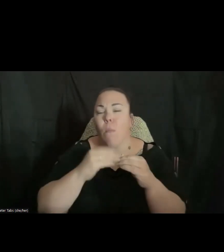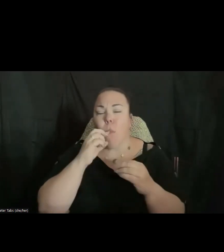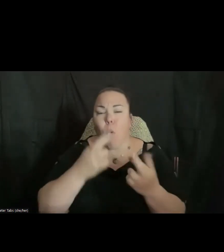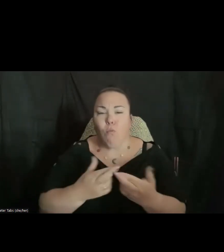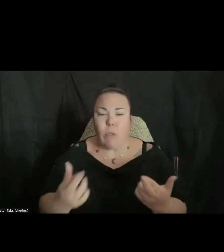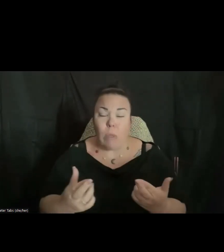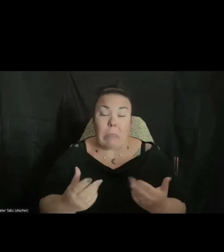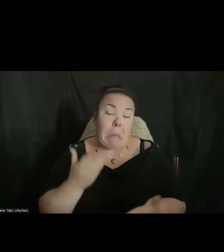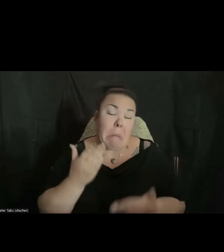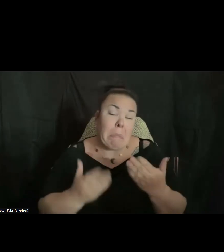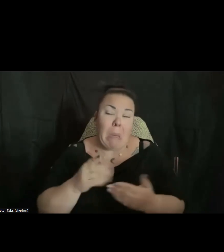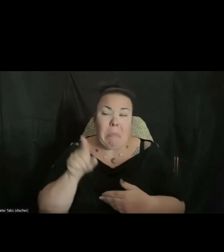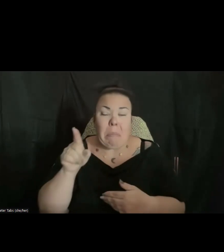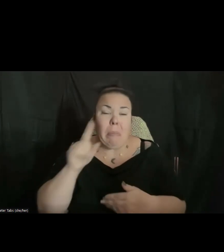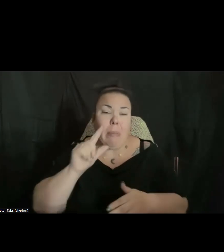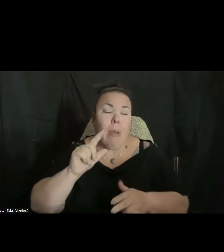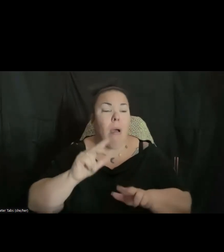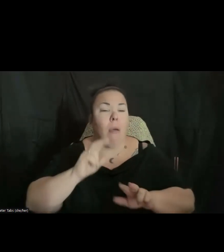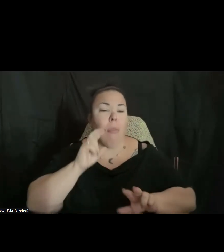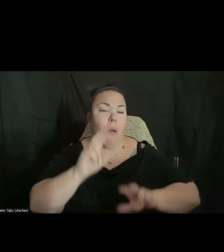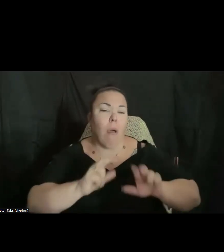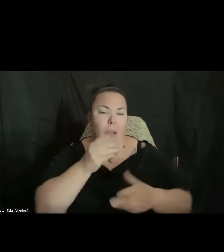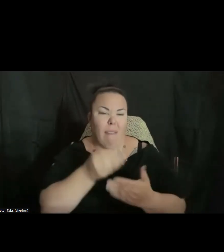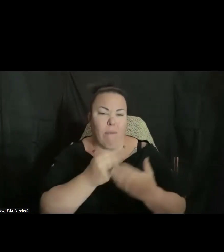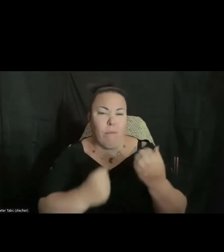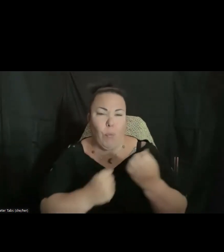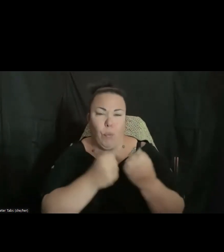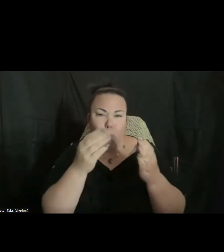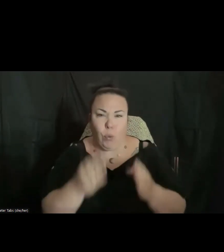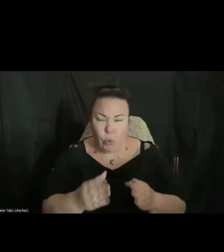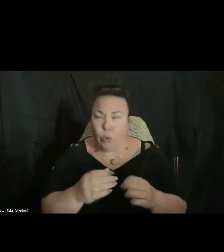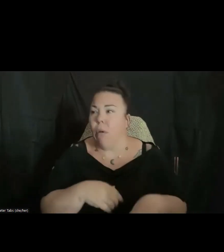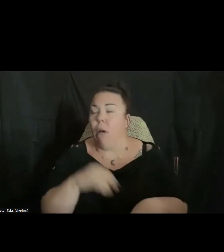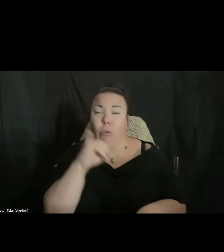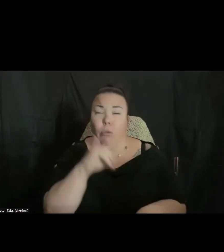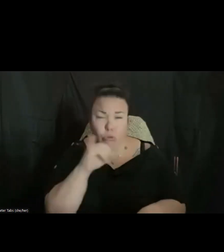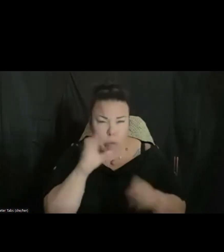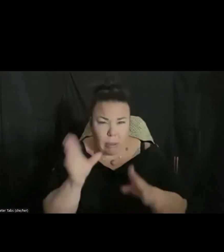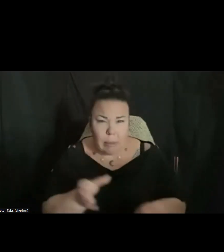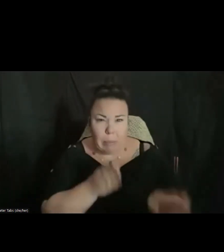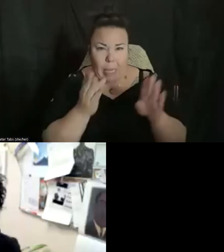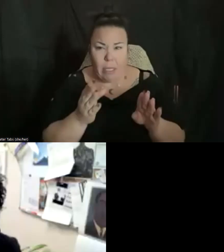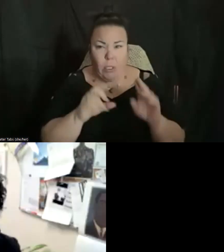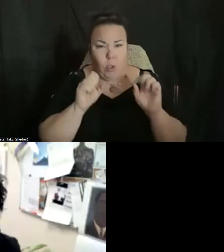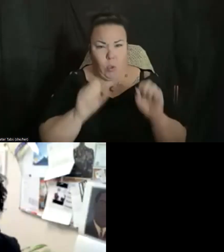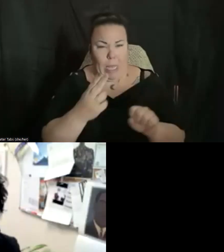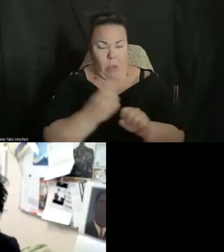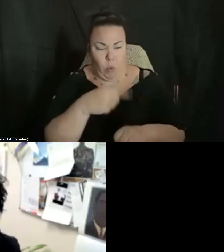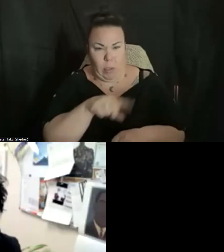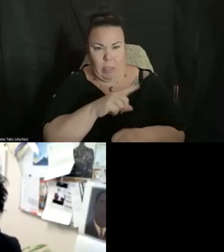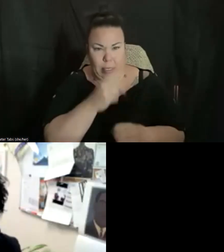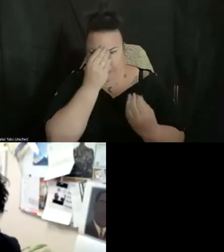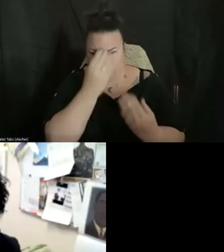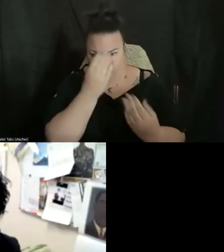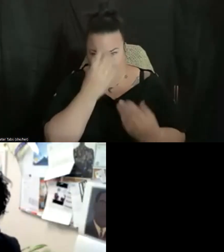funders, foundations, hospital systems, and insurance plans. And then secondly, the